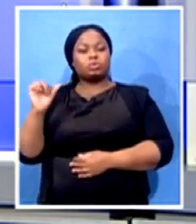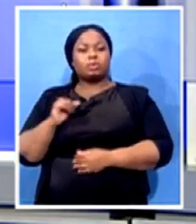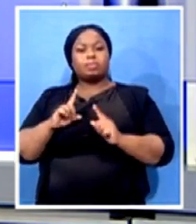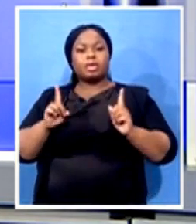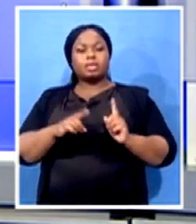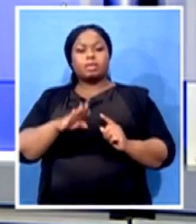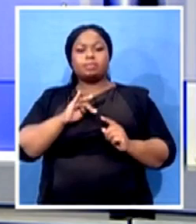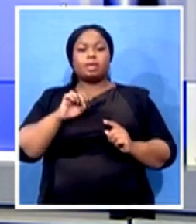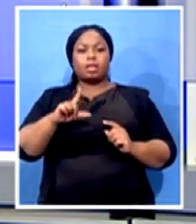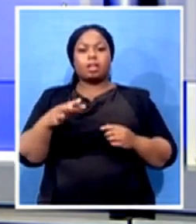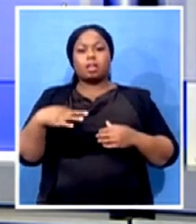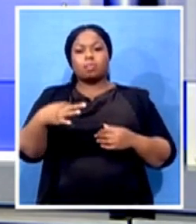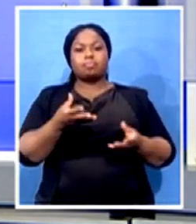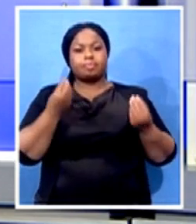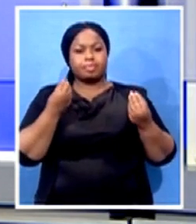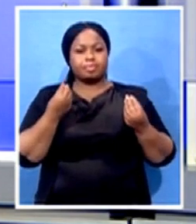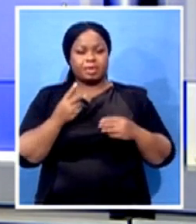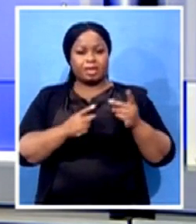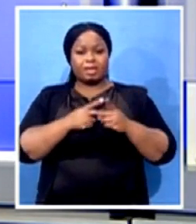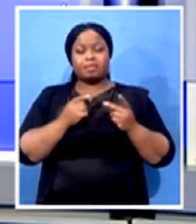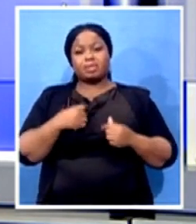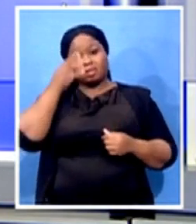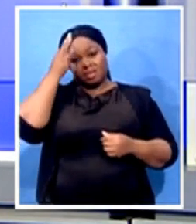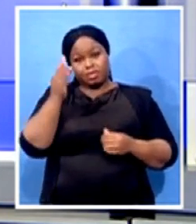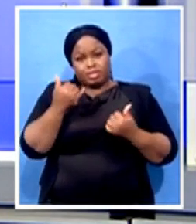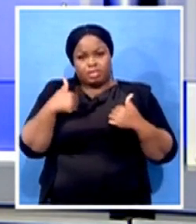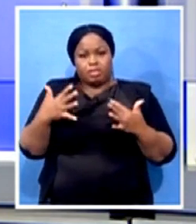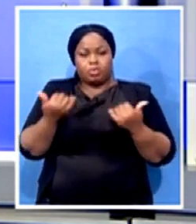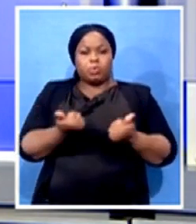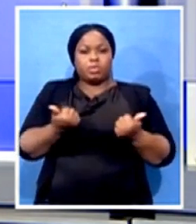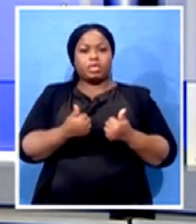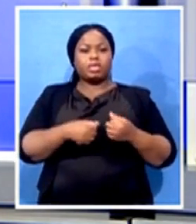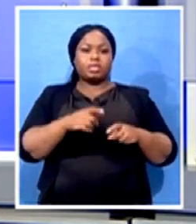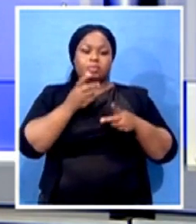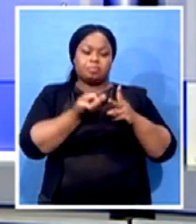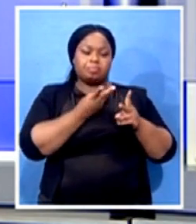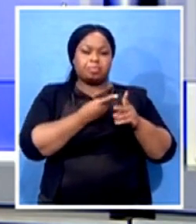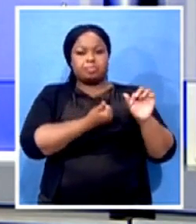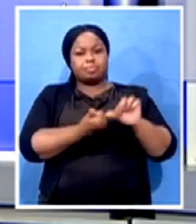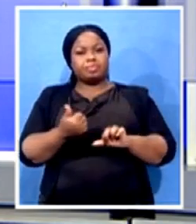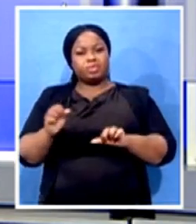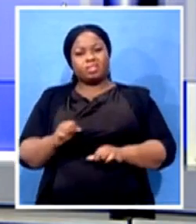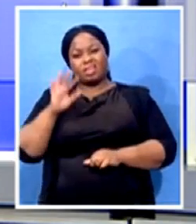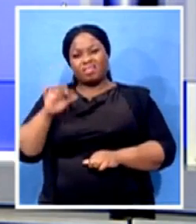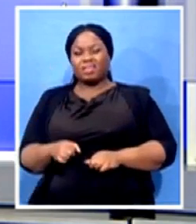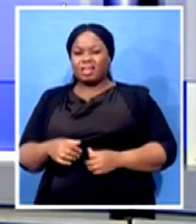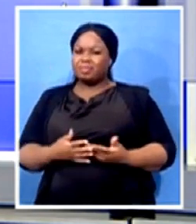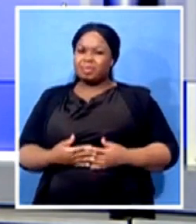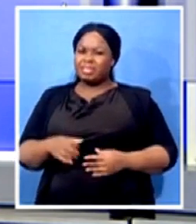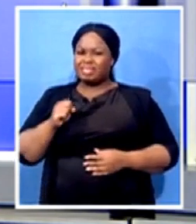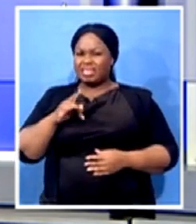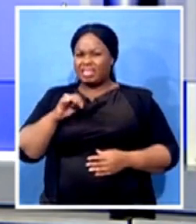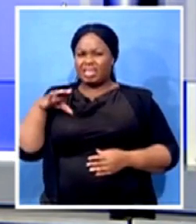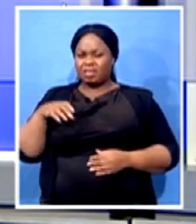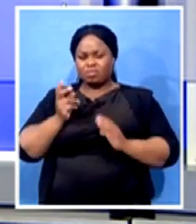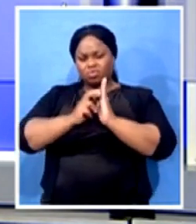extradition process to secure the couple's return to South Africa. So what does this SADC Extradition Protocol entail? Let's speak